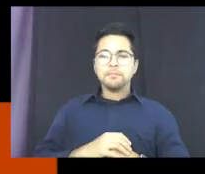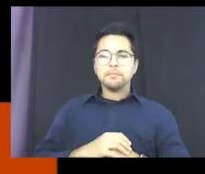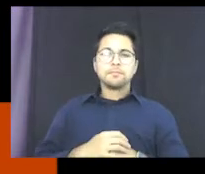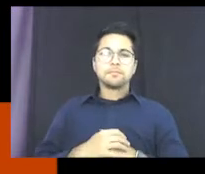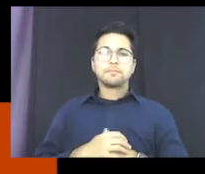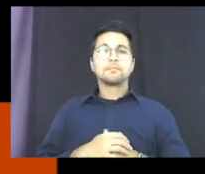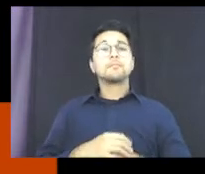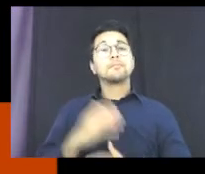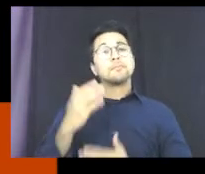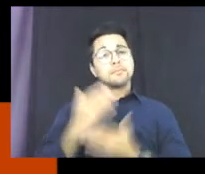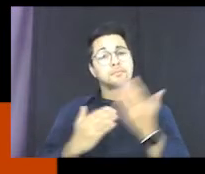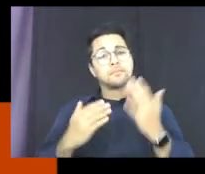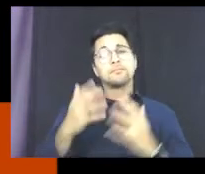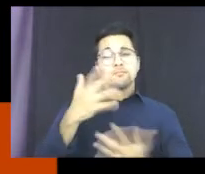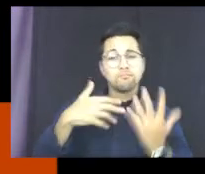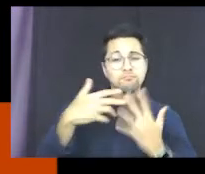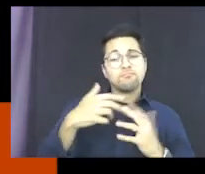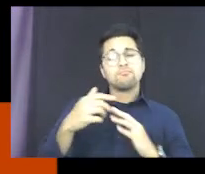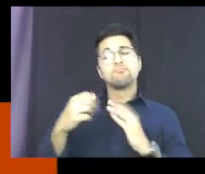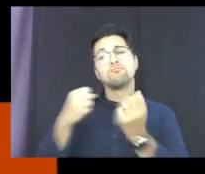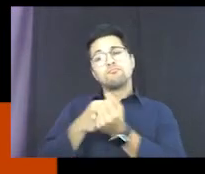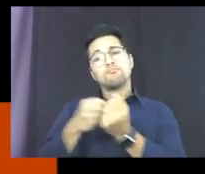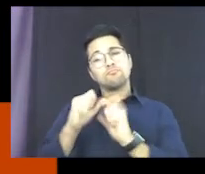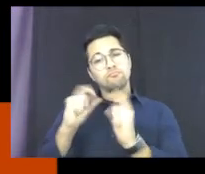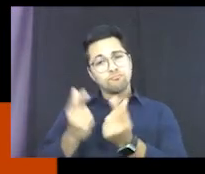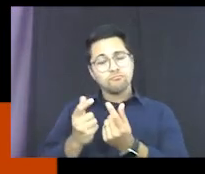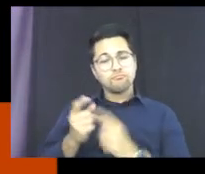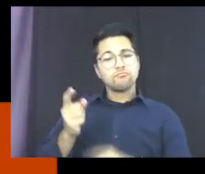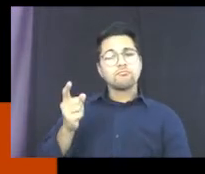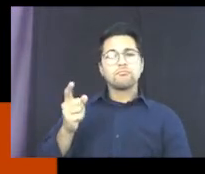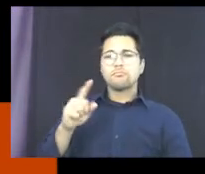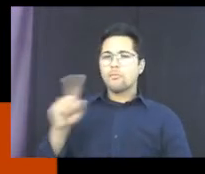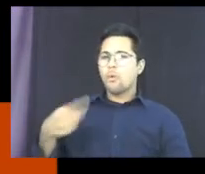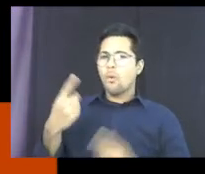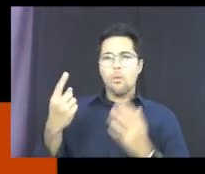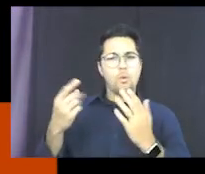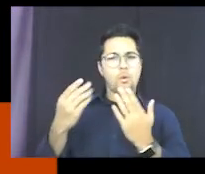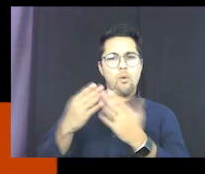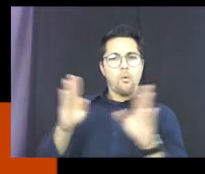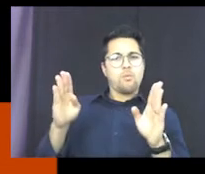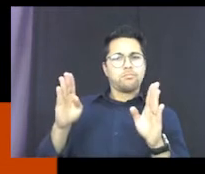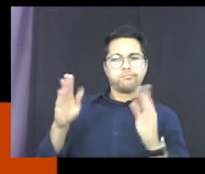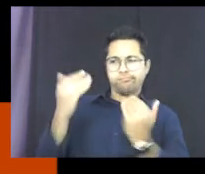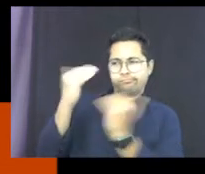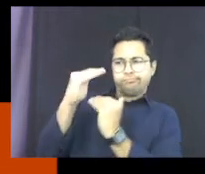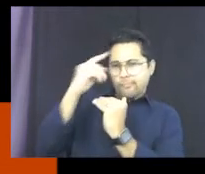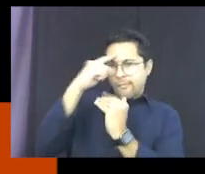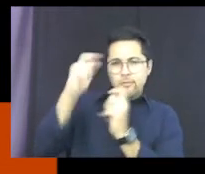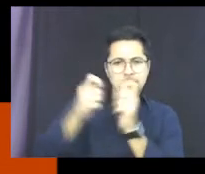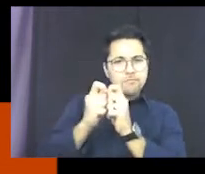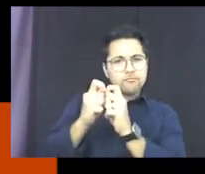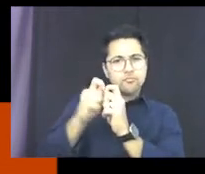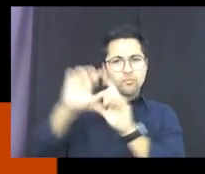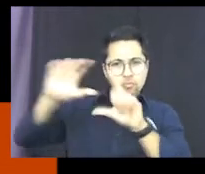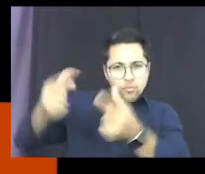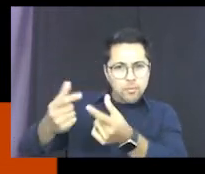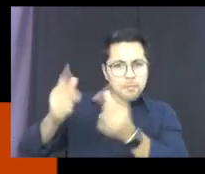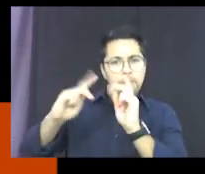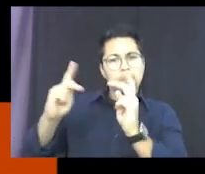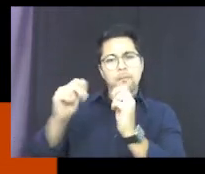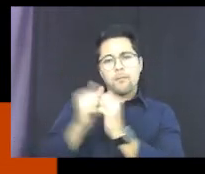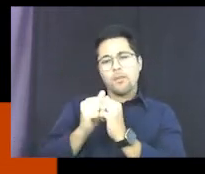Some social and support groups for autistic adults are only open to a specific subtype of adult with